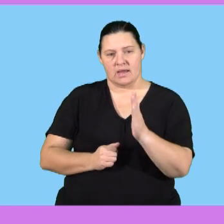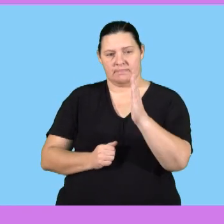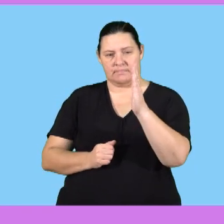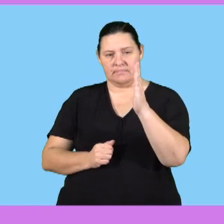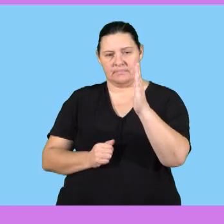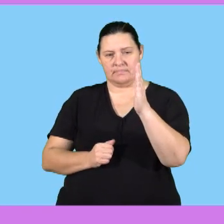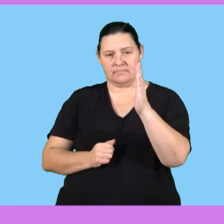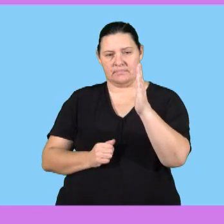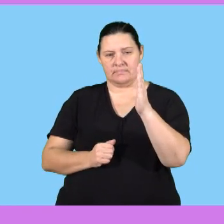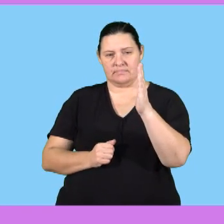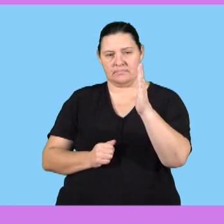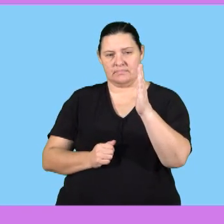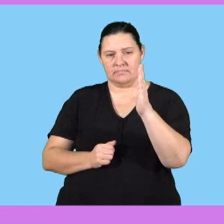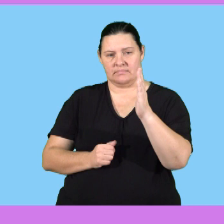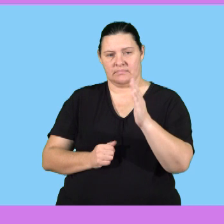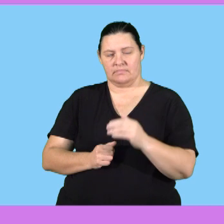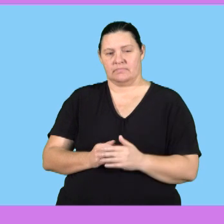17 years old all the way up.